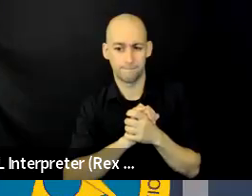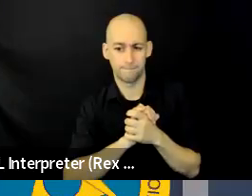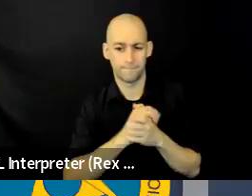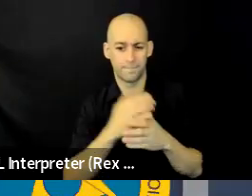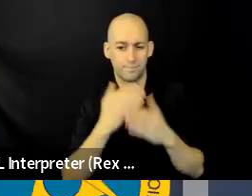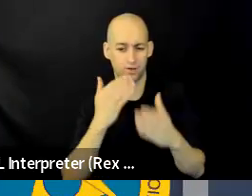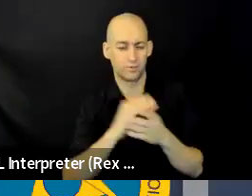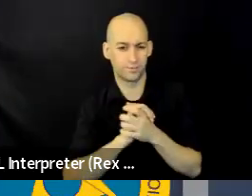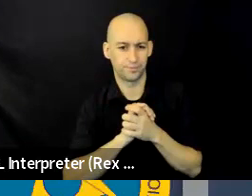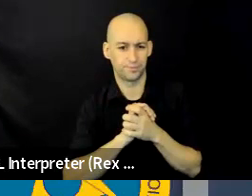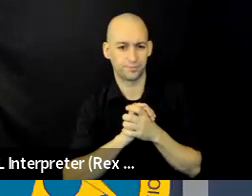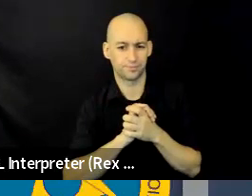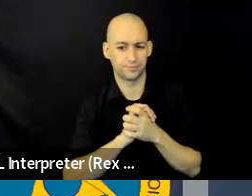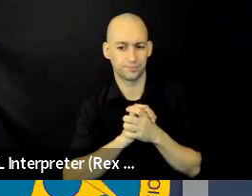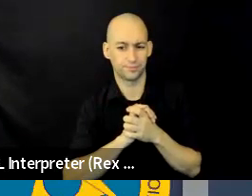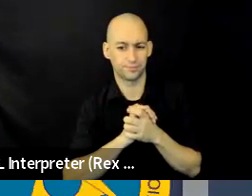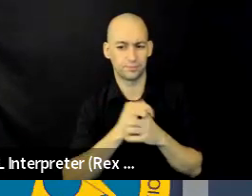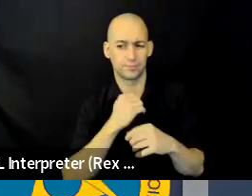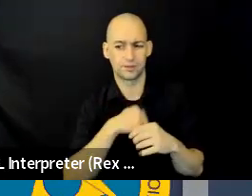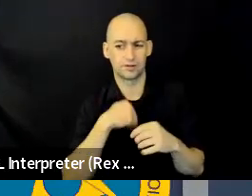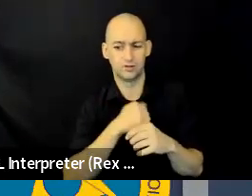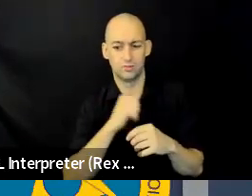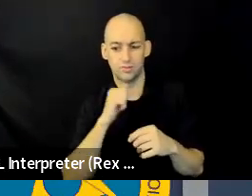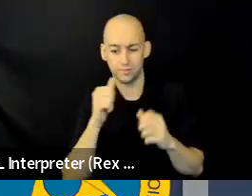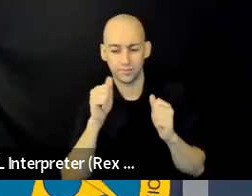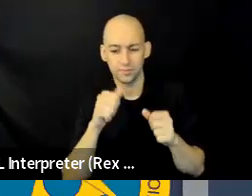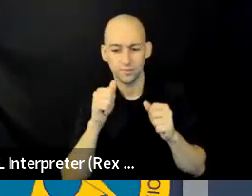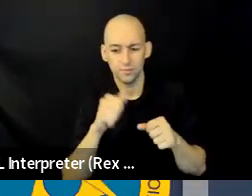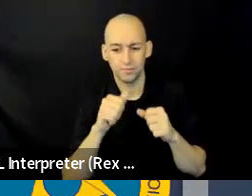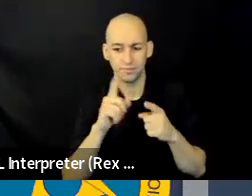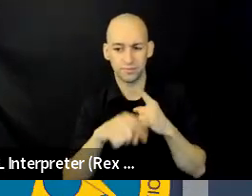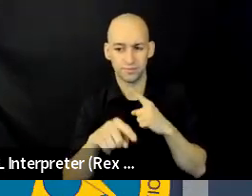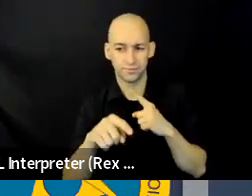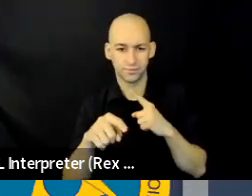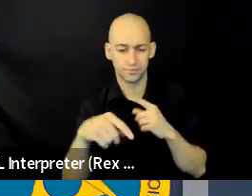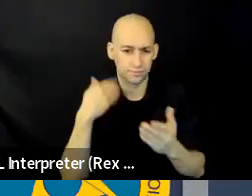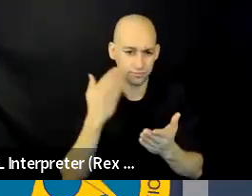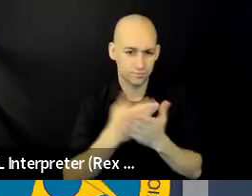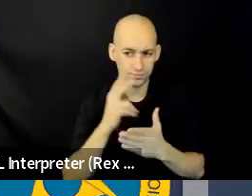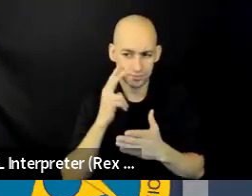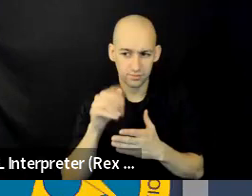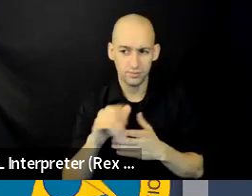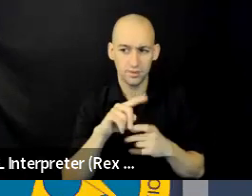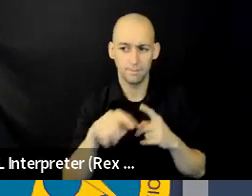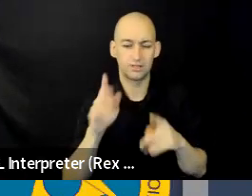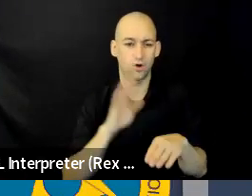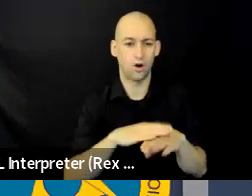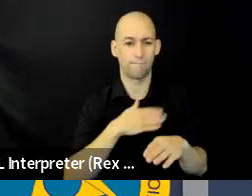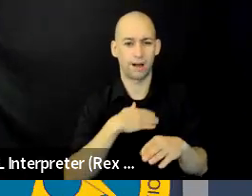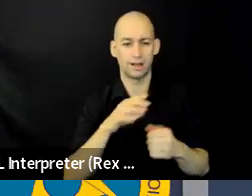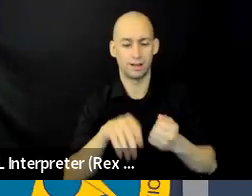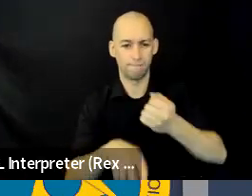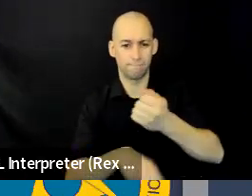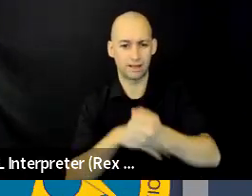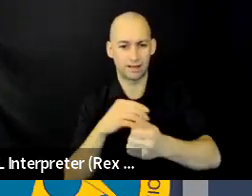Thank you. I'm sorry I wasn't able to make it to go look at that, but it's on my bucket list to go see